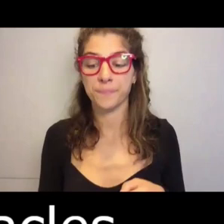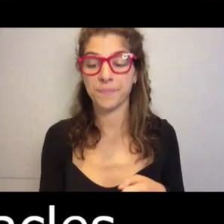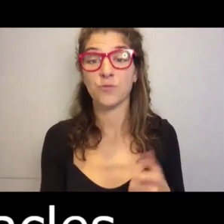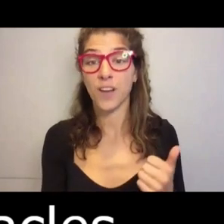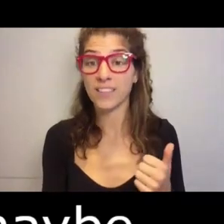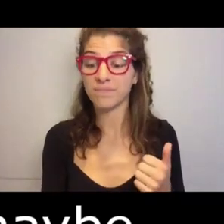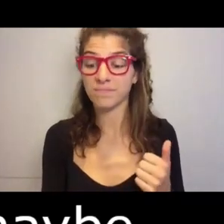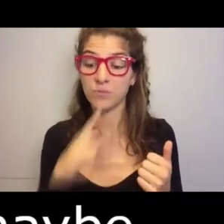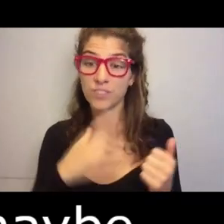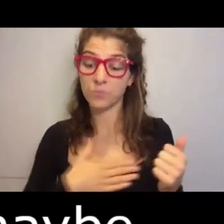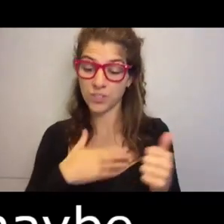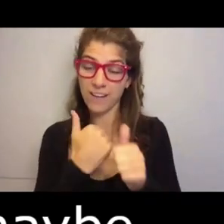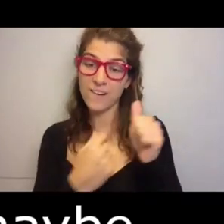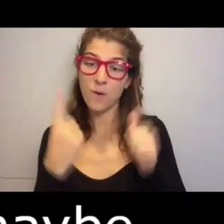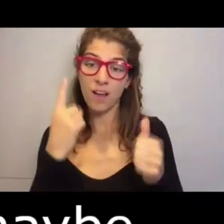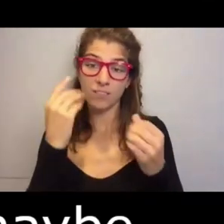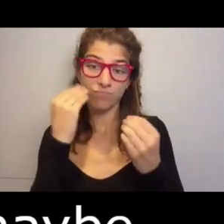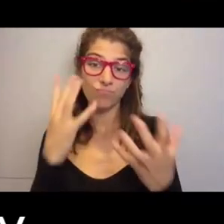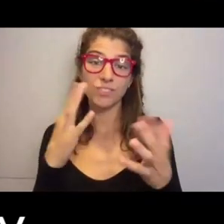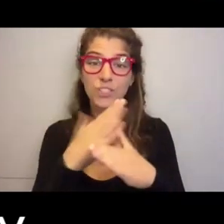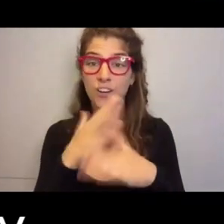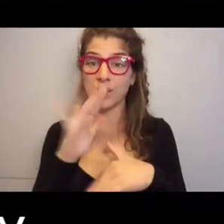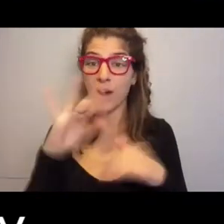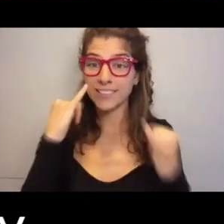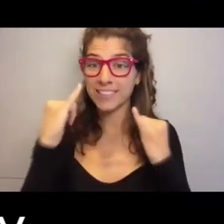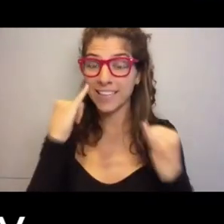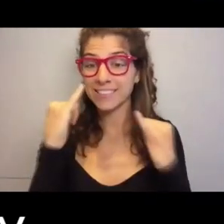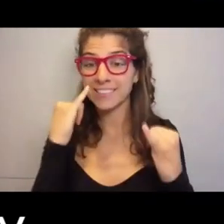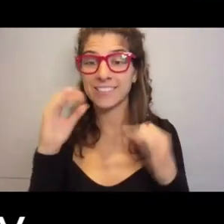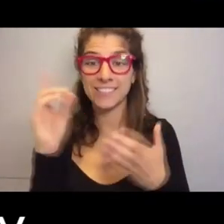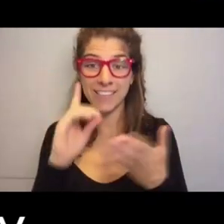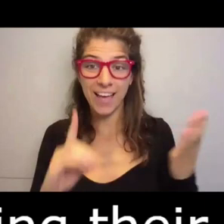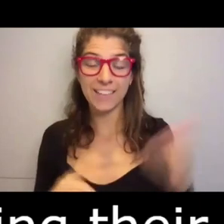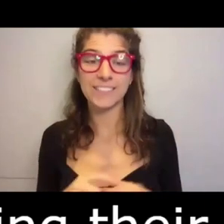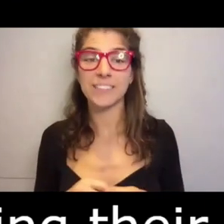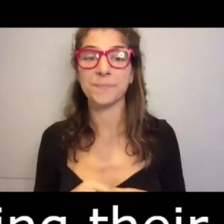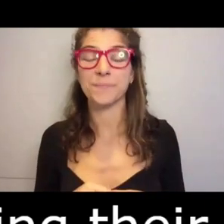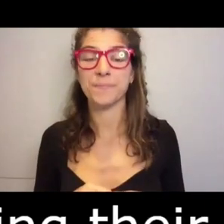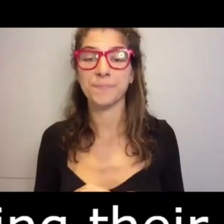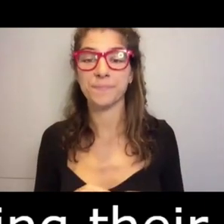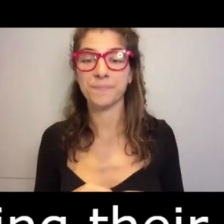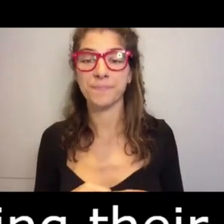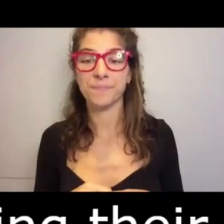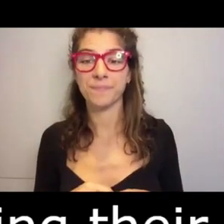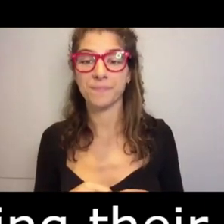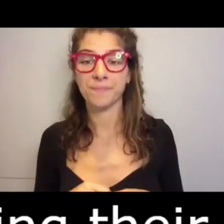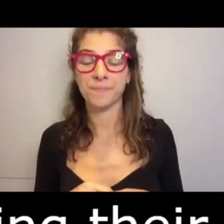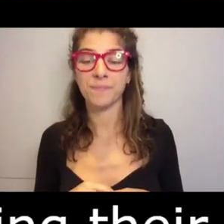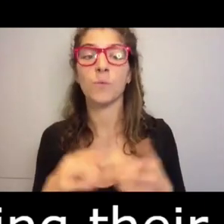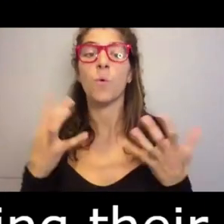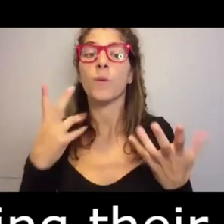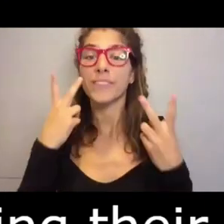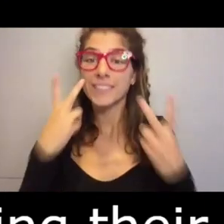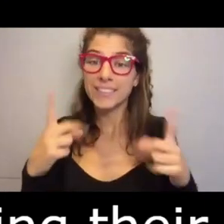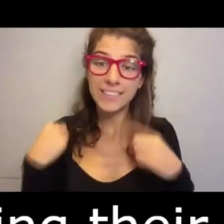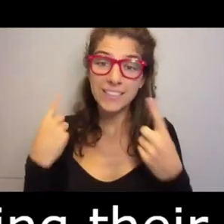Wonderful. I really appreciate everyone sharing their ideas and their designs. So what we've seen